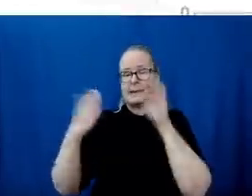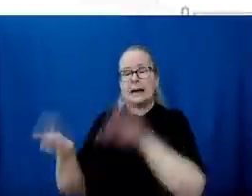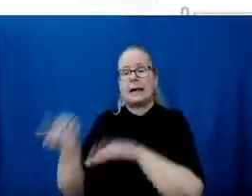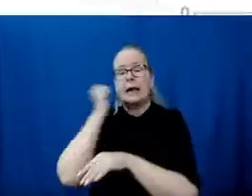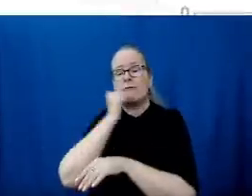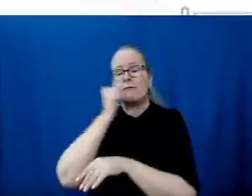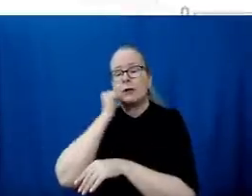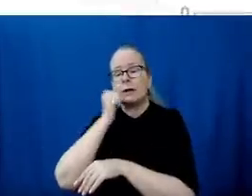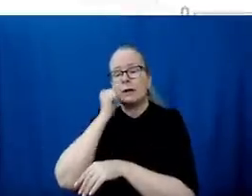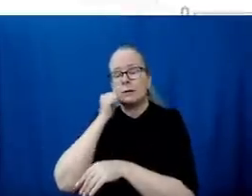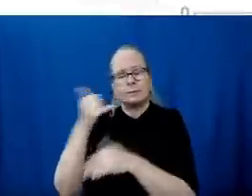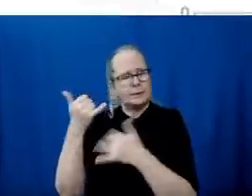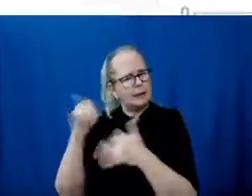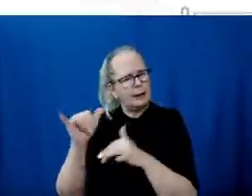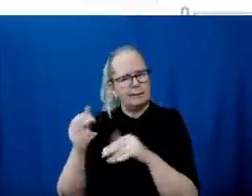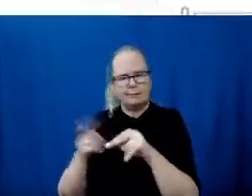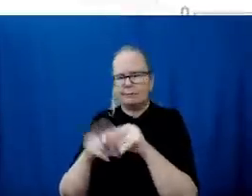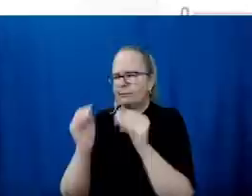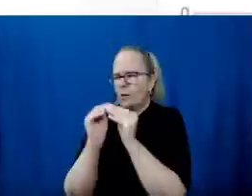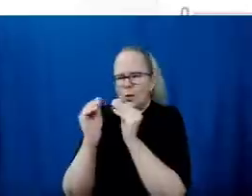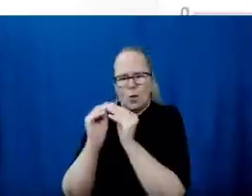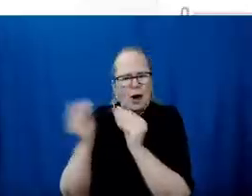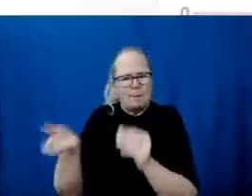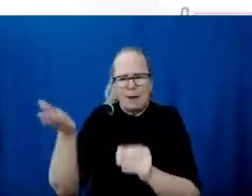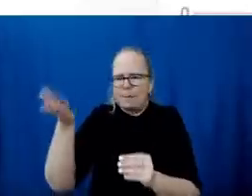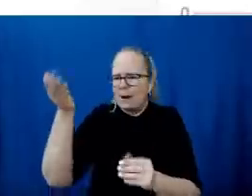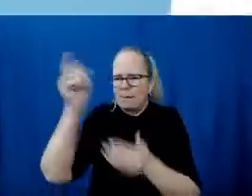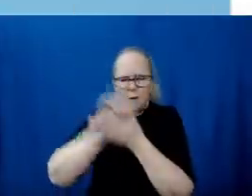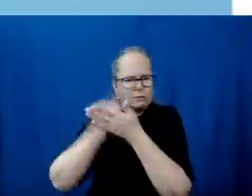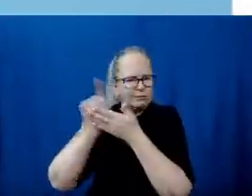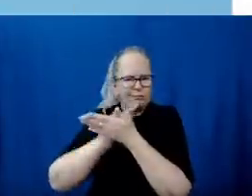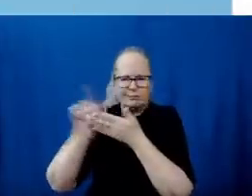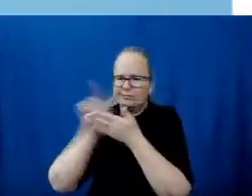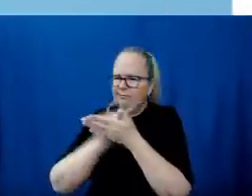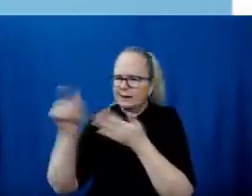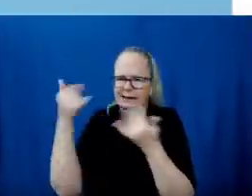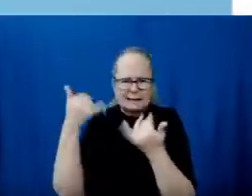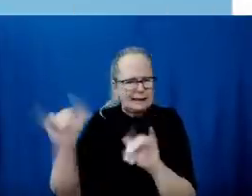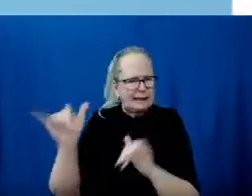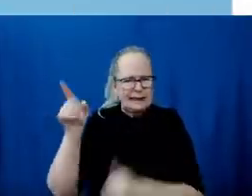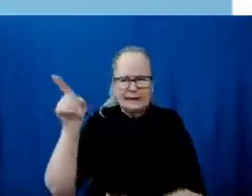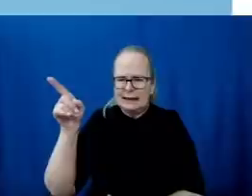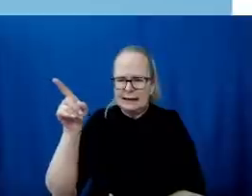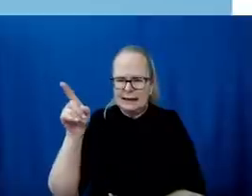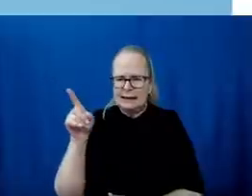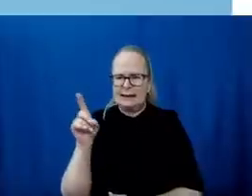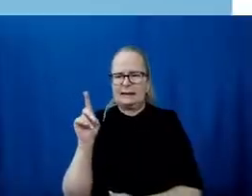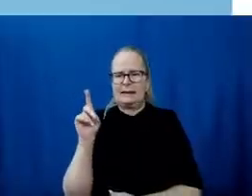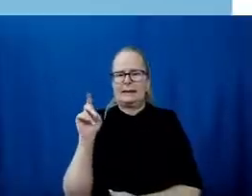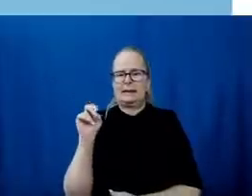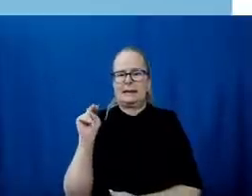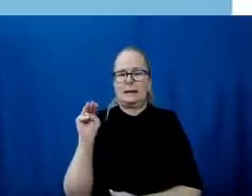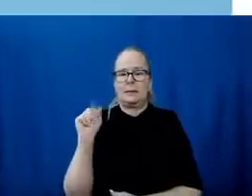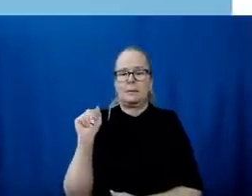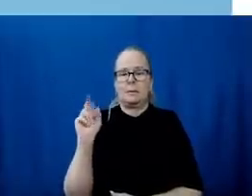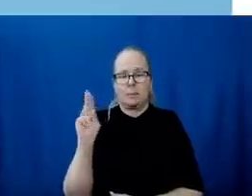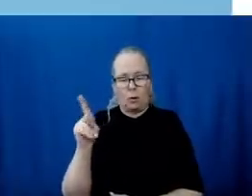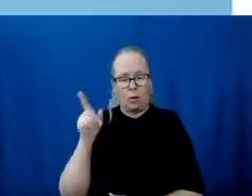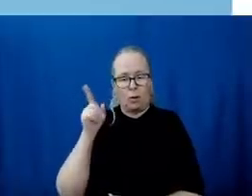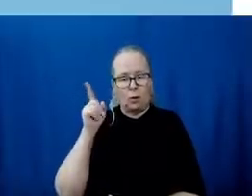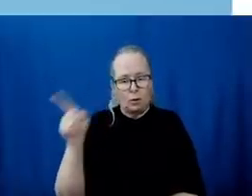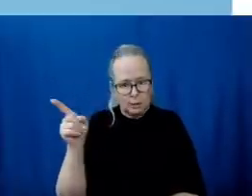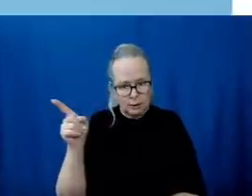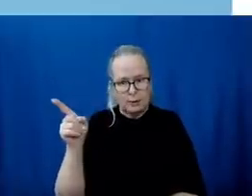over week in Denmark. So they still haven't hit their peak deaths there. And that's despite Omicron being there. Denmark was one of the earliest countries to